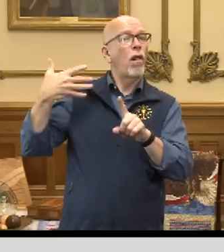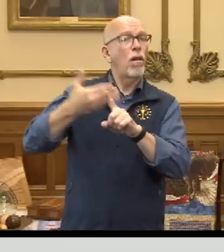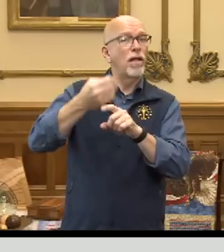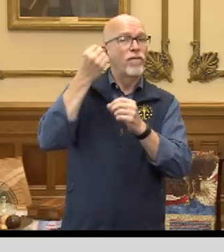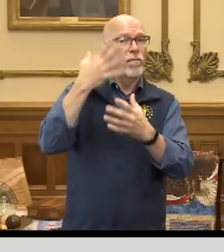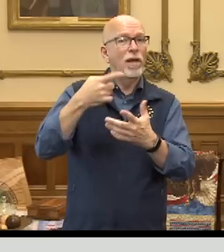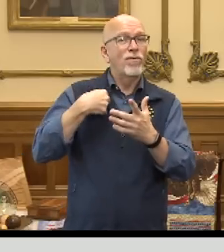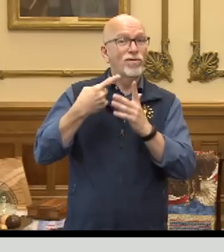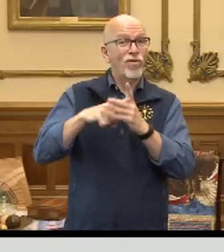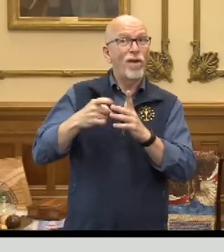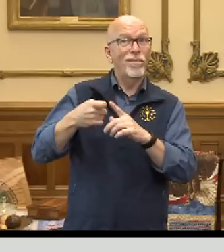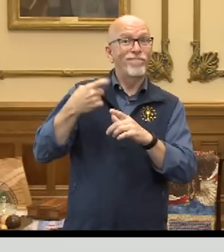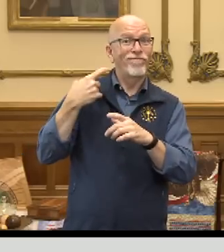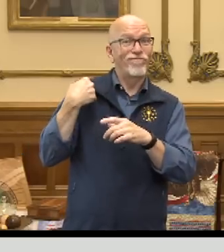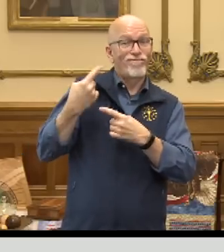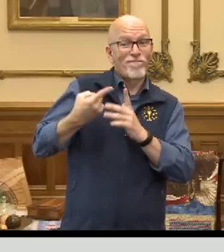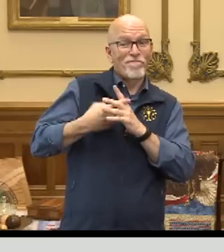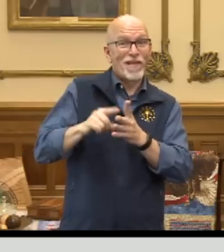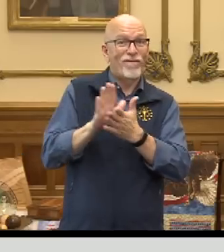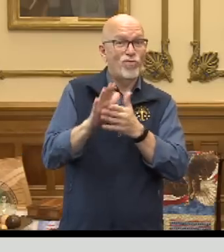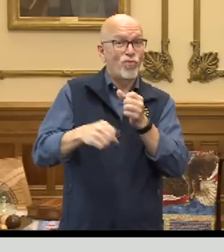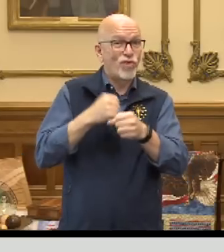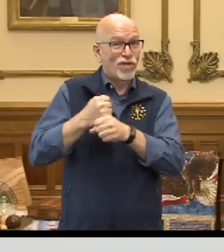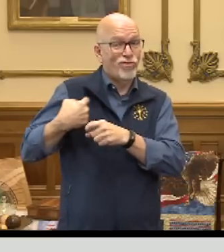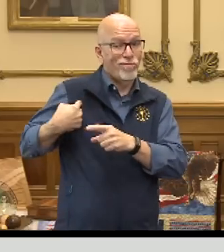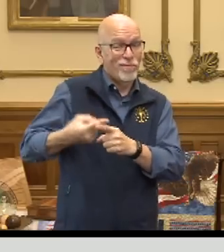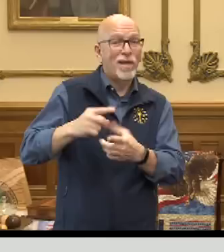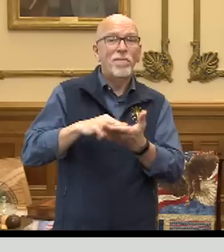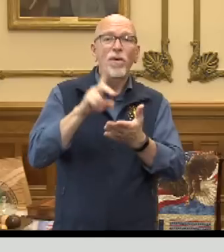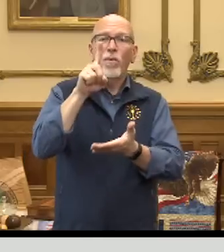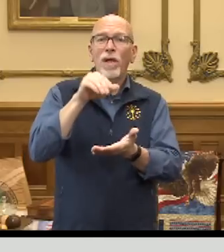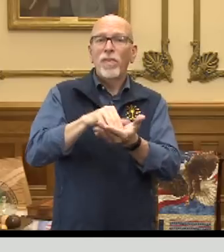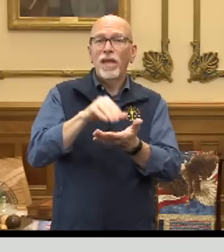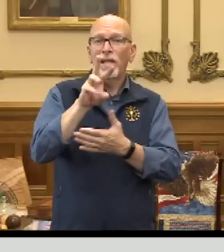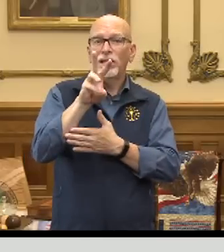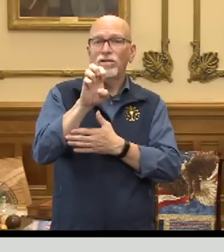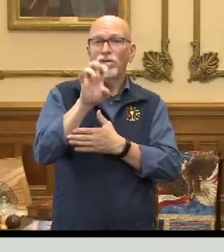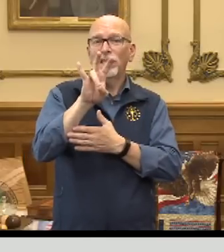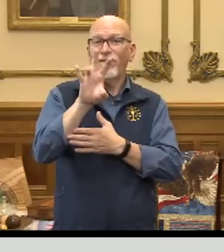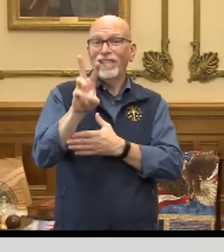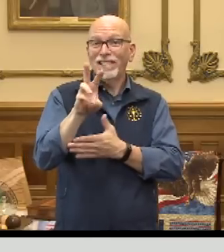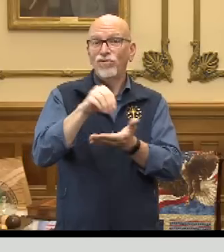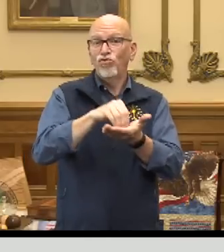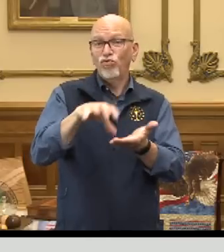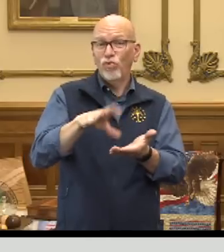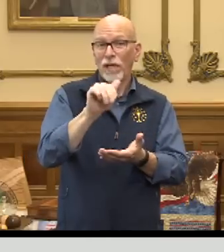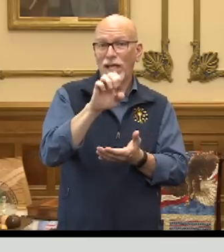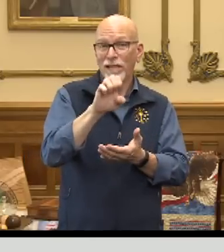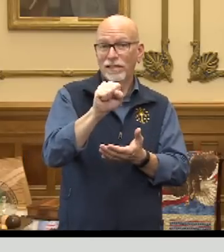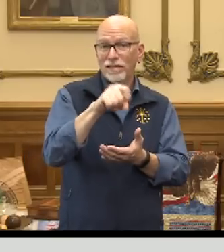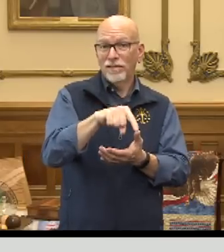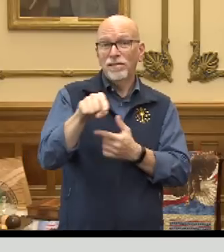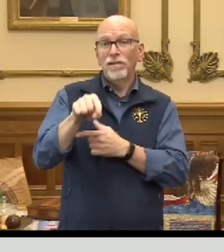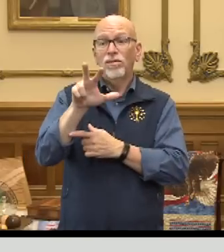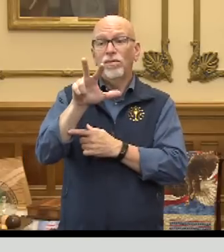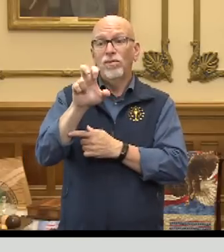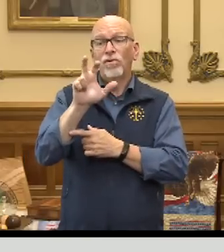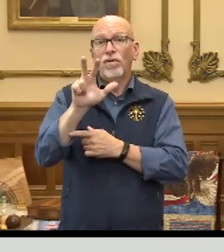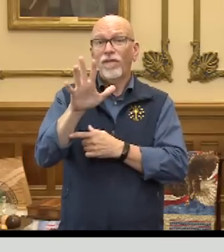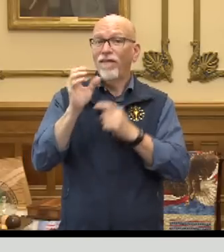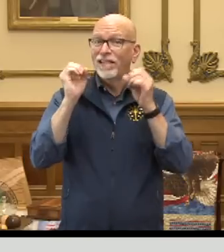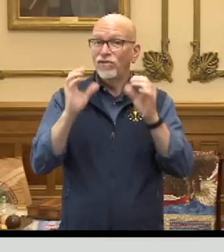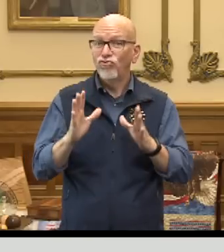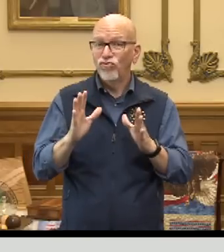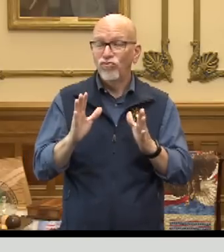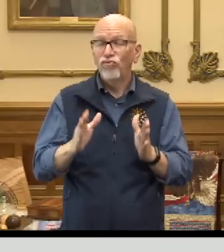requested since the start of the school year, that brings our totals to 1,676 student cases, 335